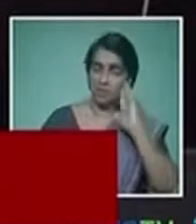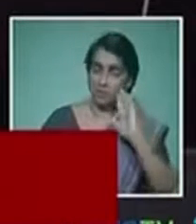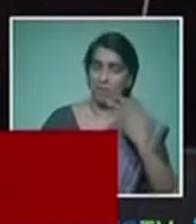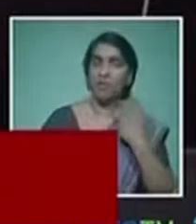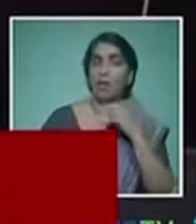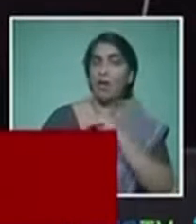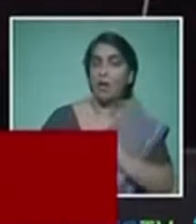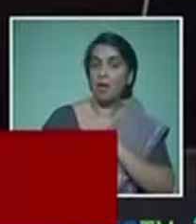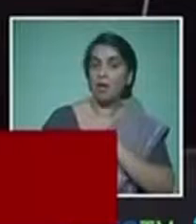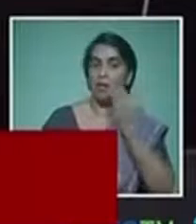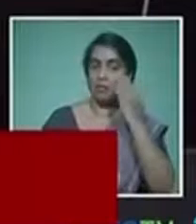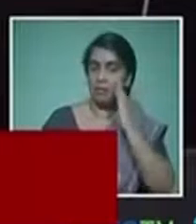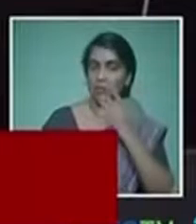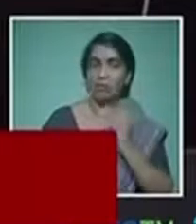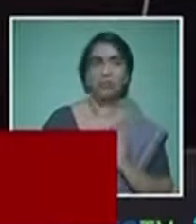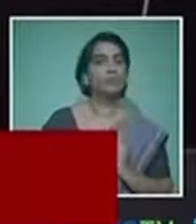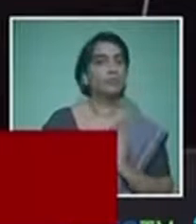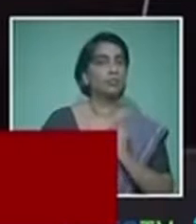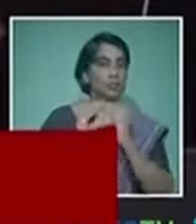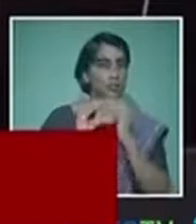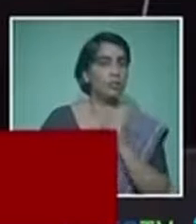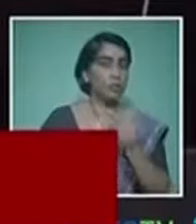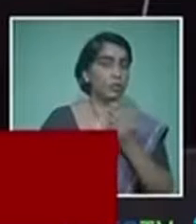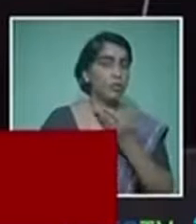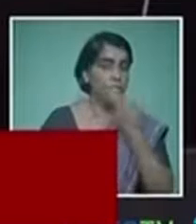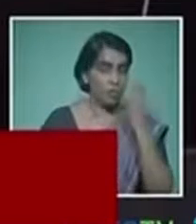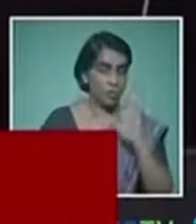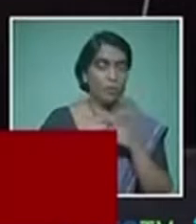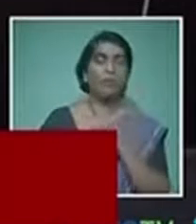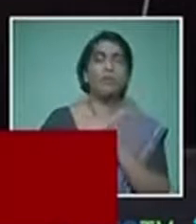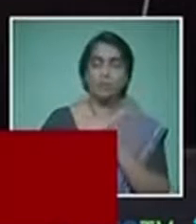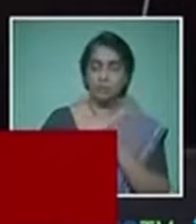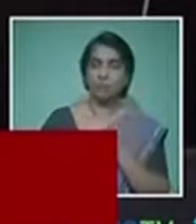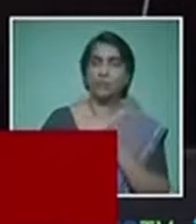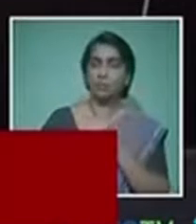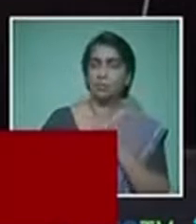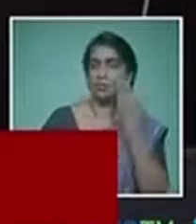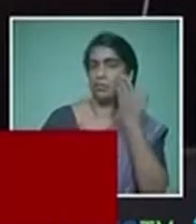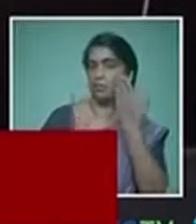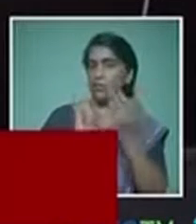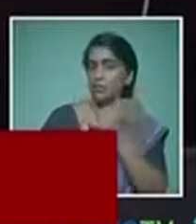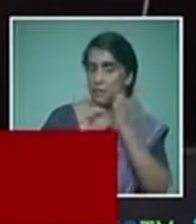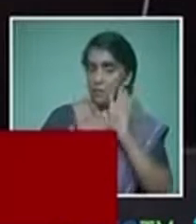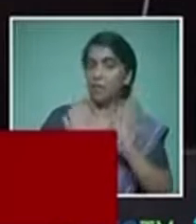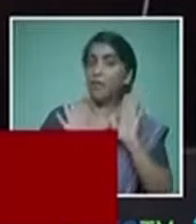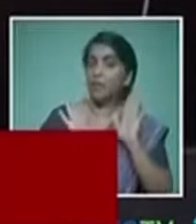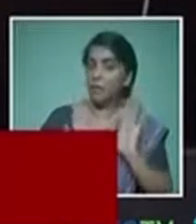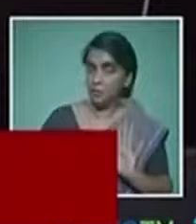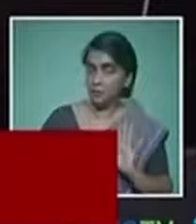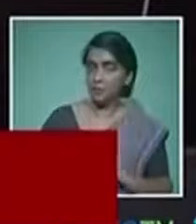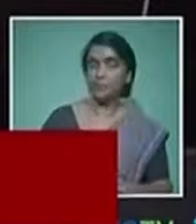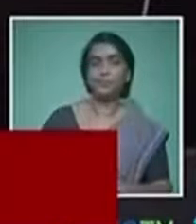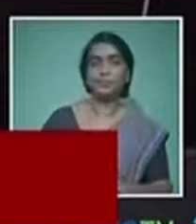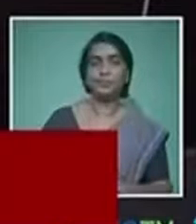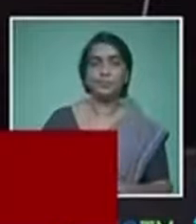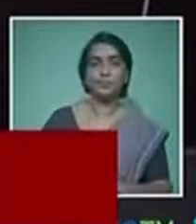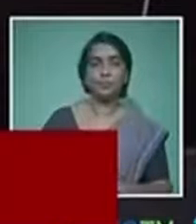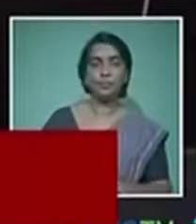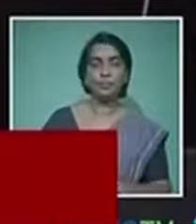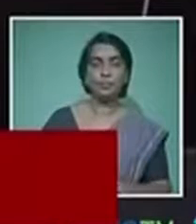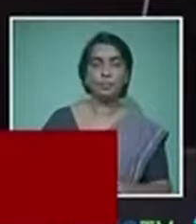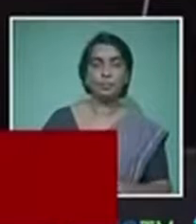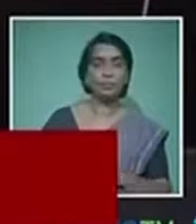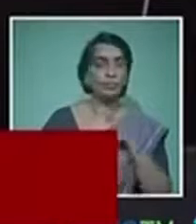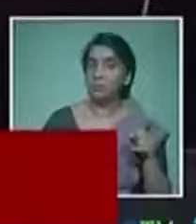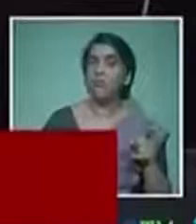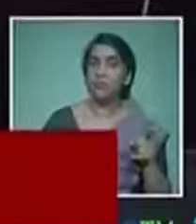to get the additional revenue beyond inflation is a question, given the falling growth rates that